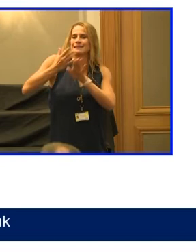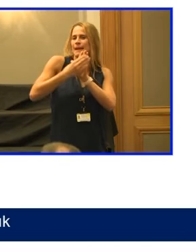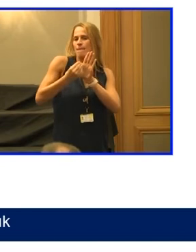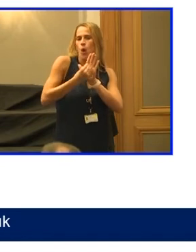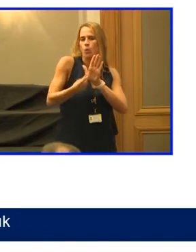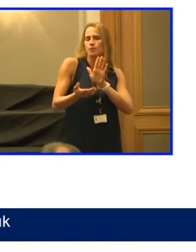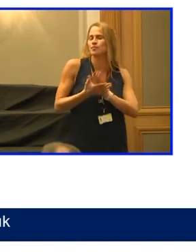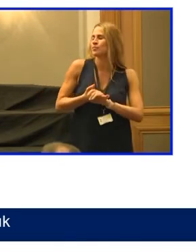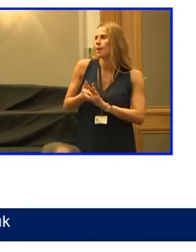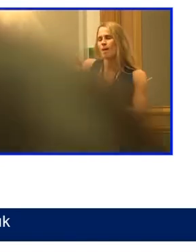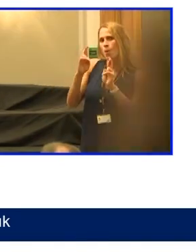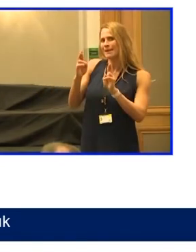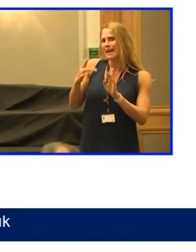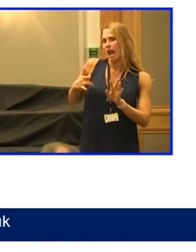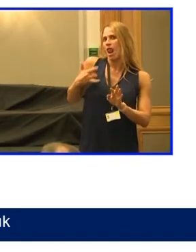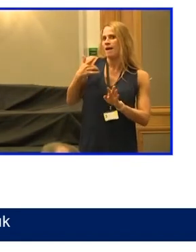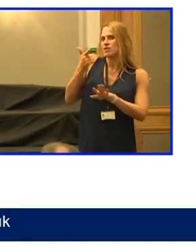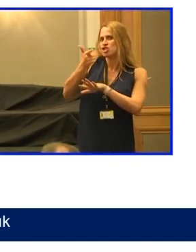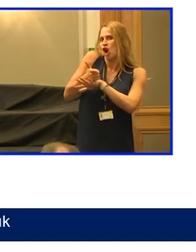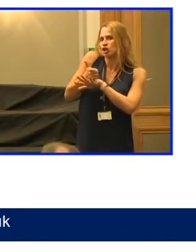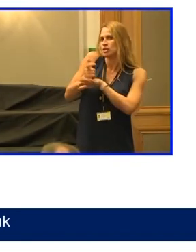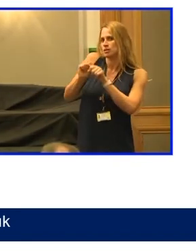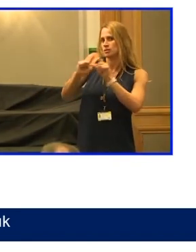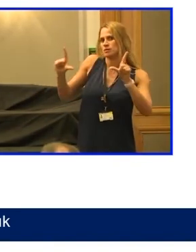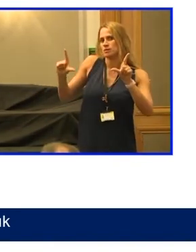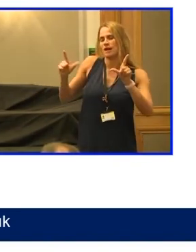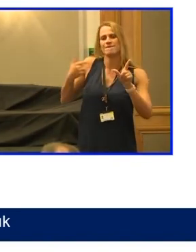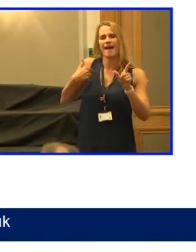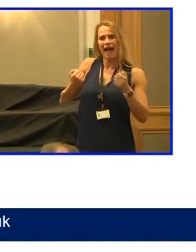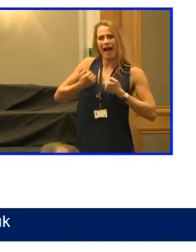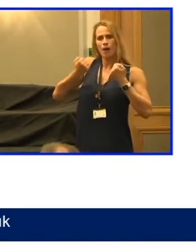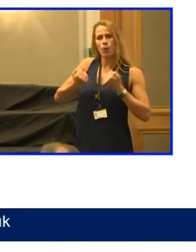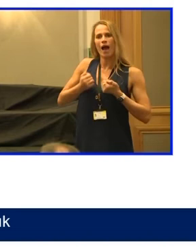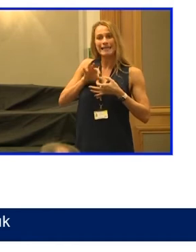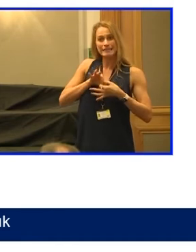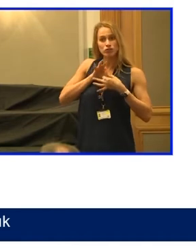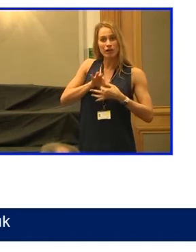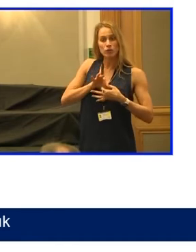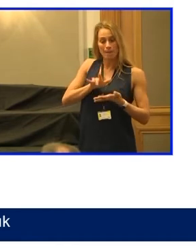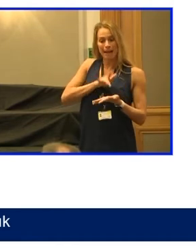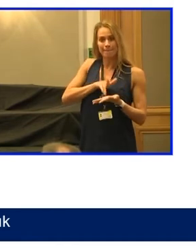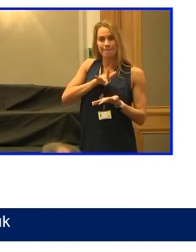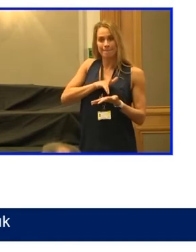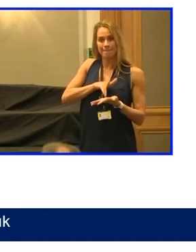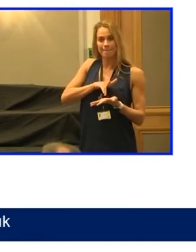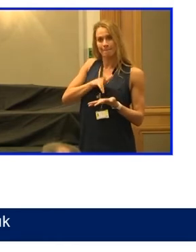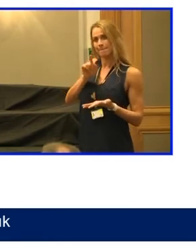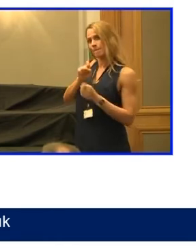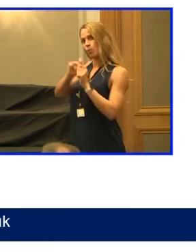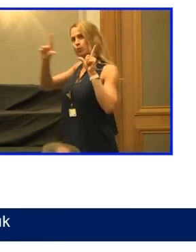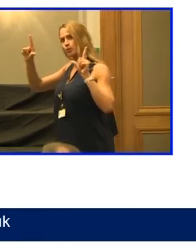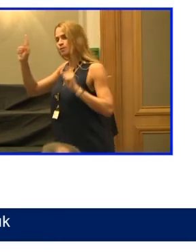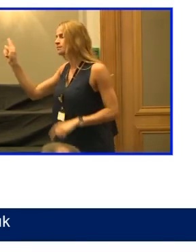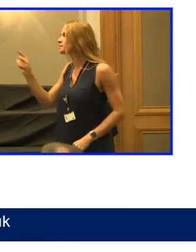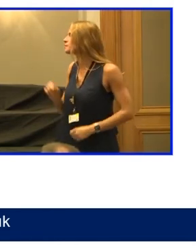you'll see is a live shot on screen, which is our interactions with a tablet. Now, what we're going to demonstrate, I mentioned Windows,